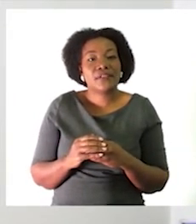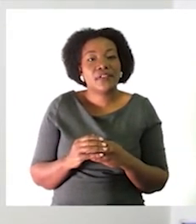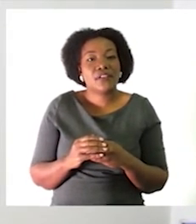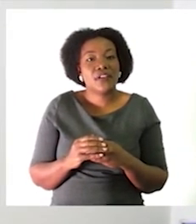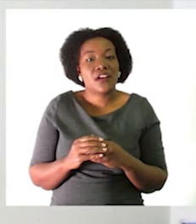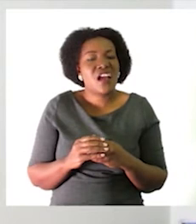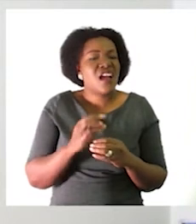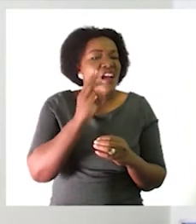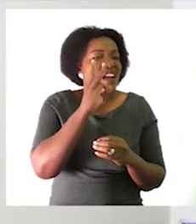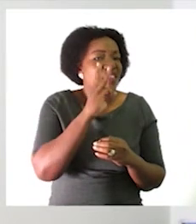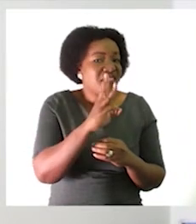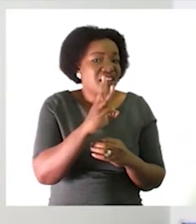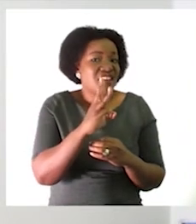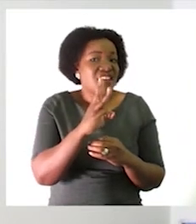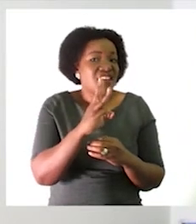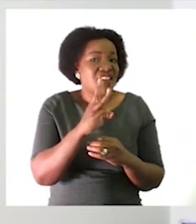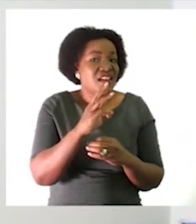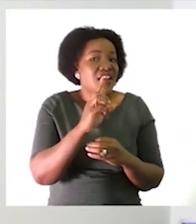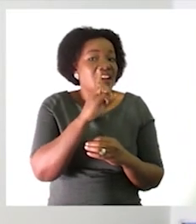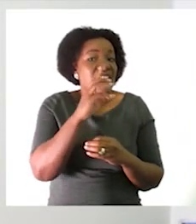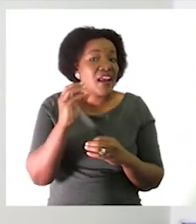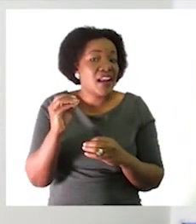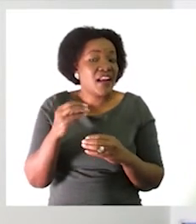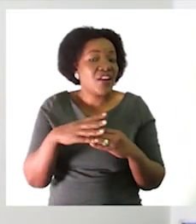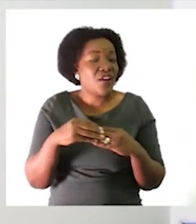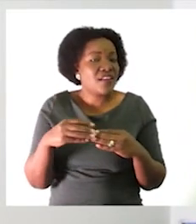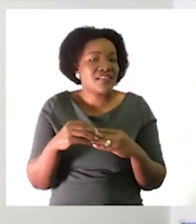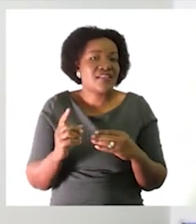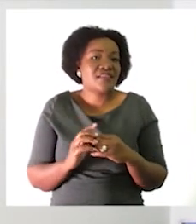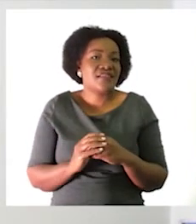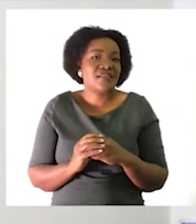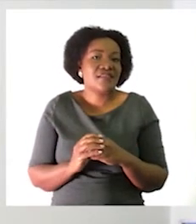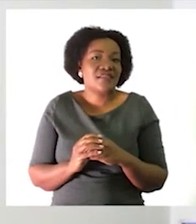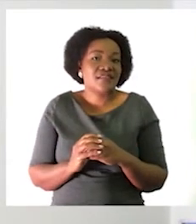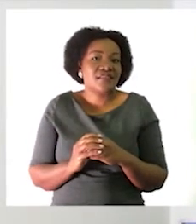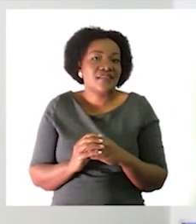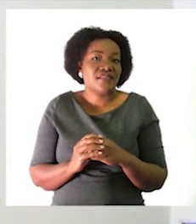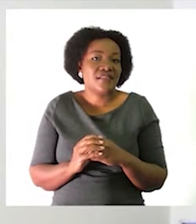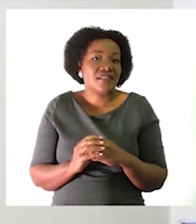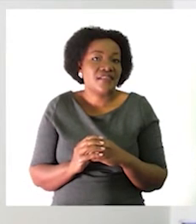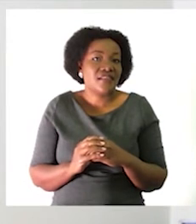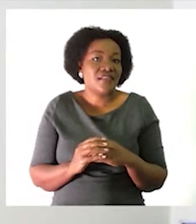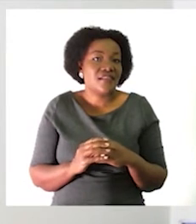3 tens? 3 10 Namibian dollar notes.